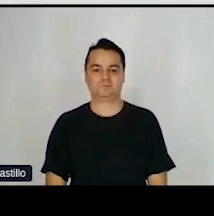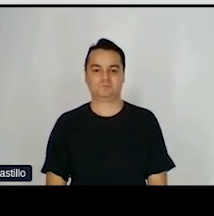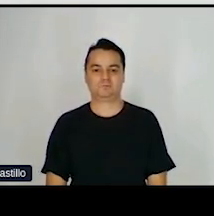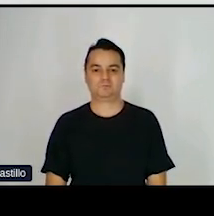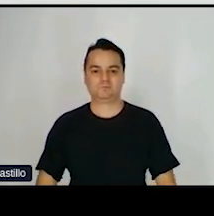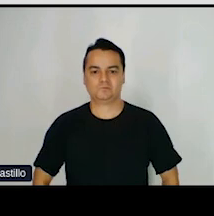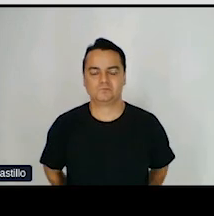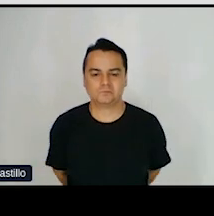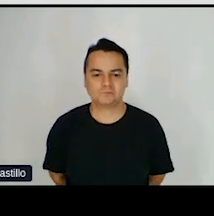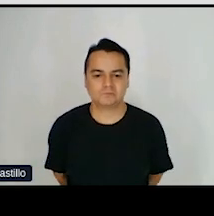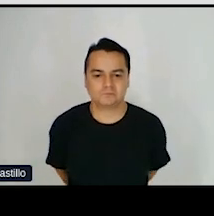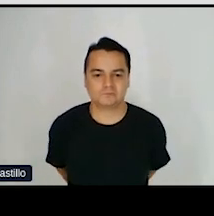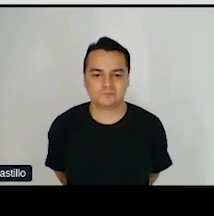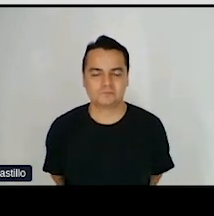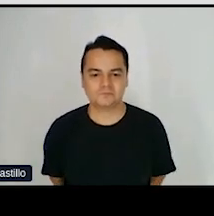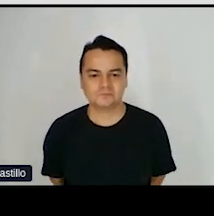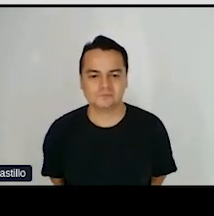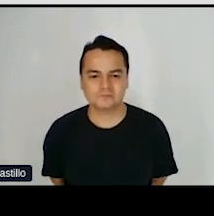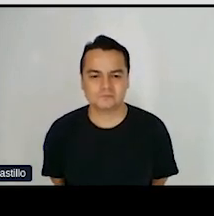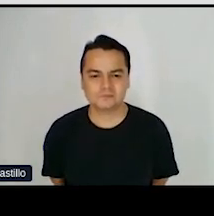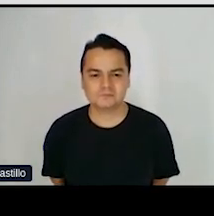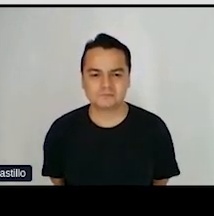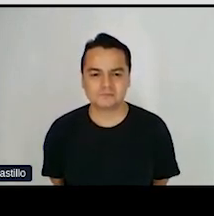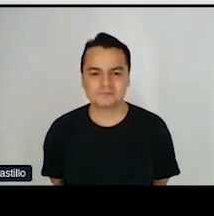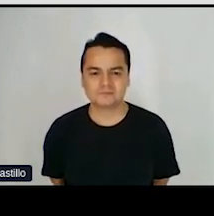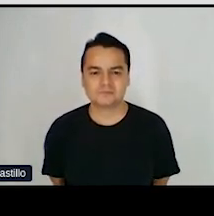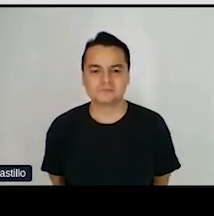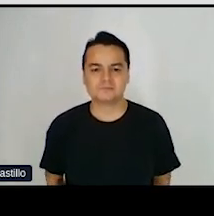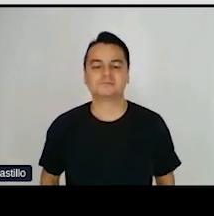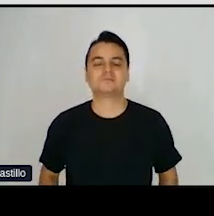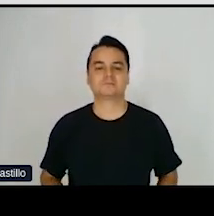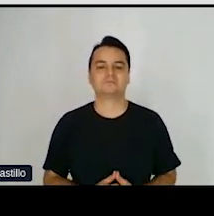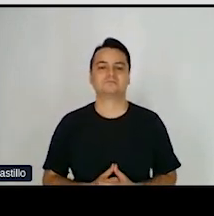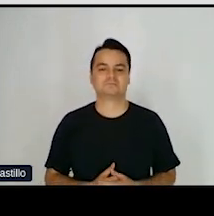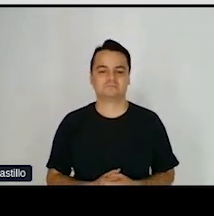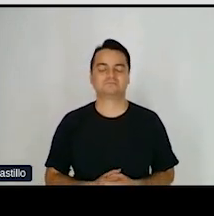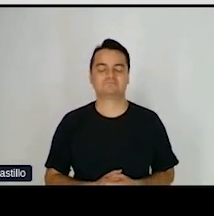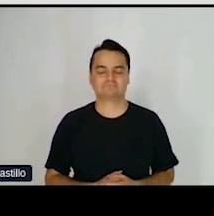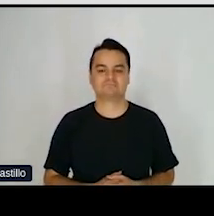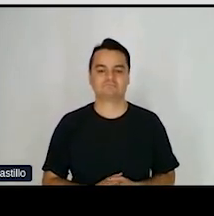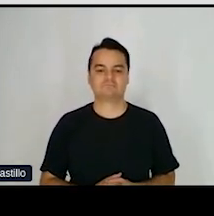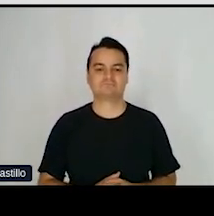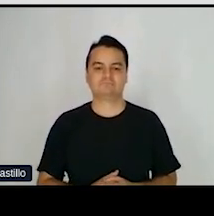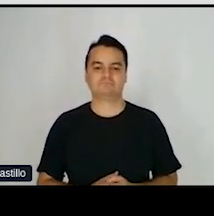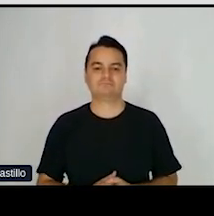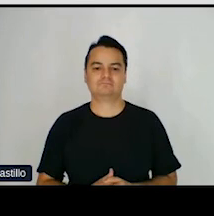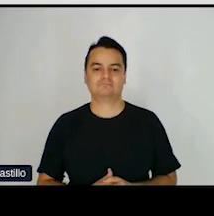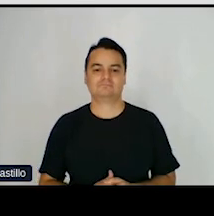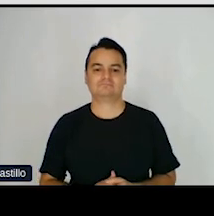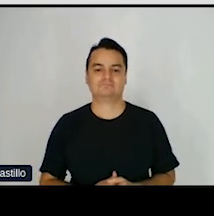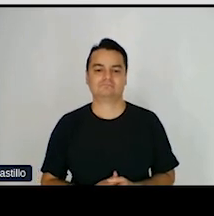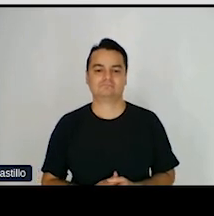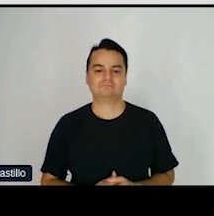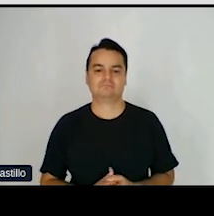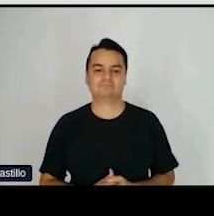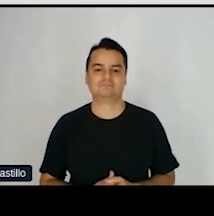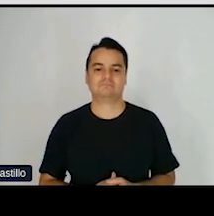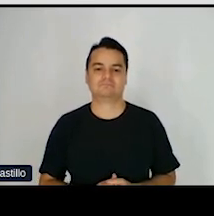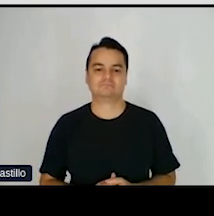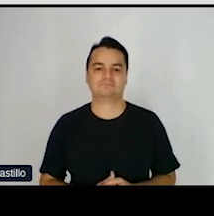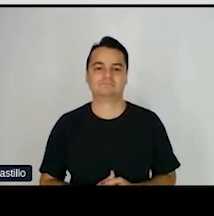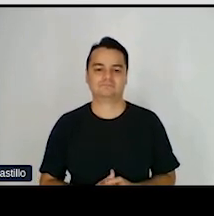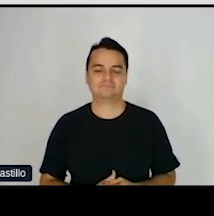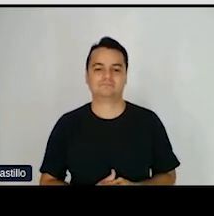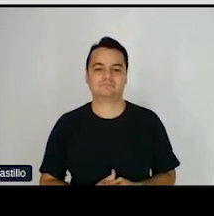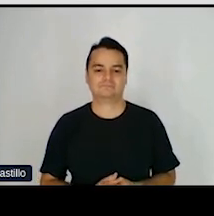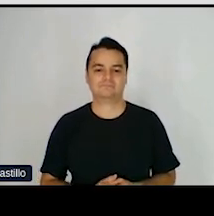lawyer hired John because the baker hired Simone. The baker hired Simone. The dentist went to the lawyer and saw